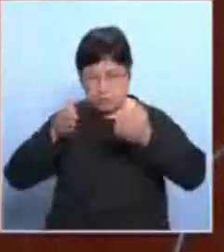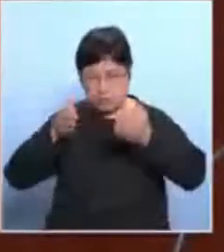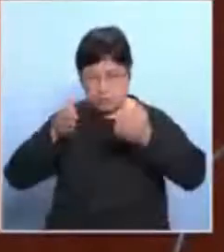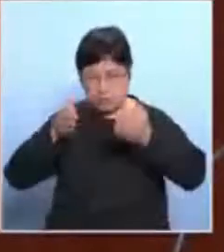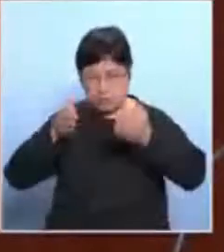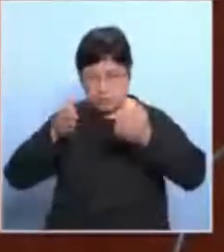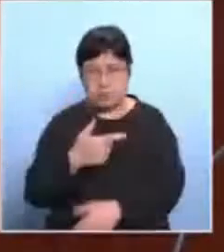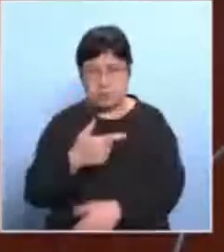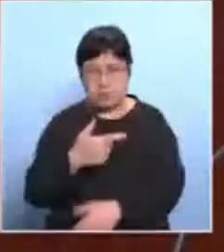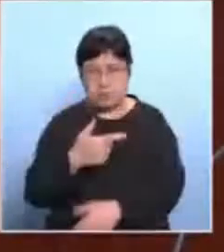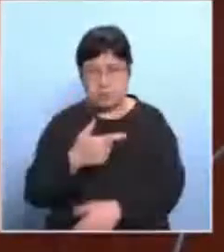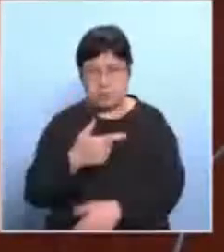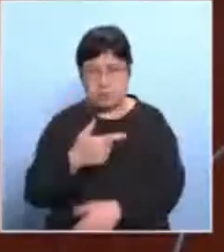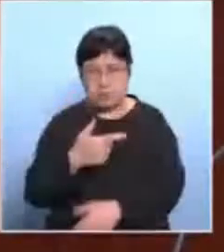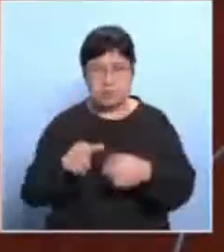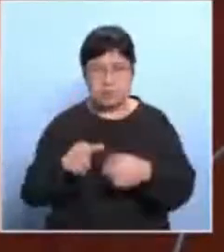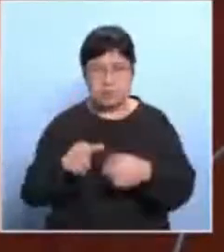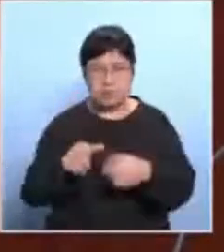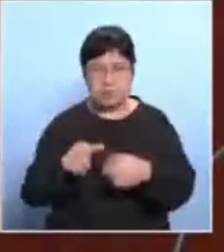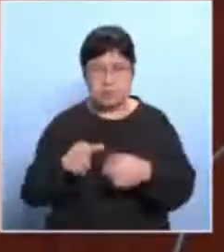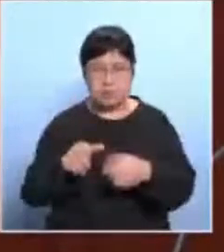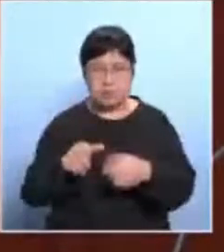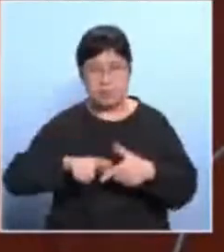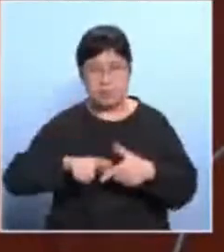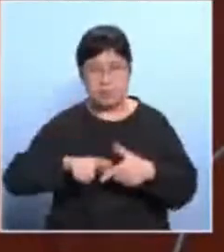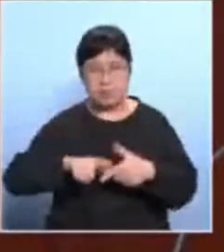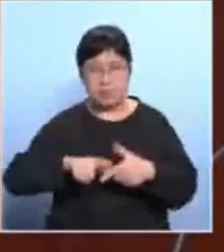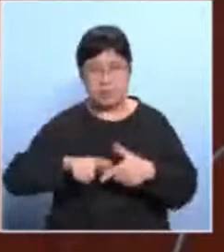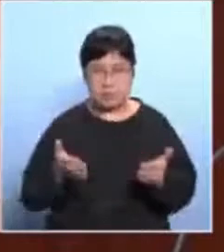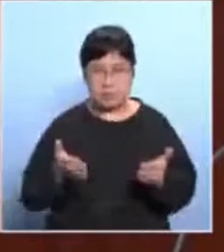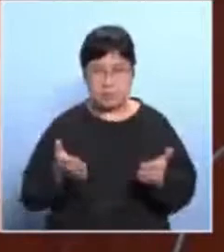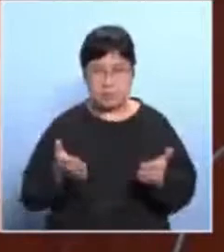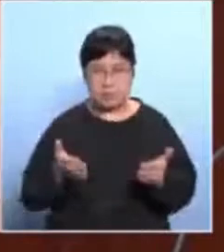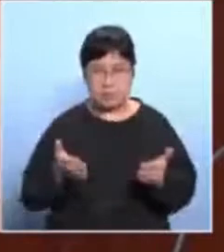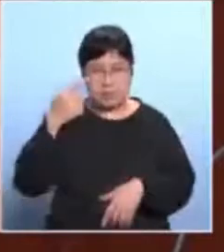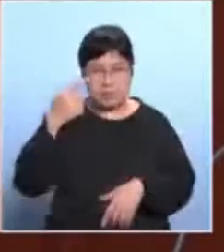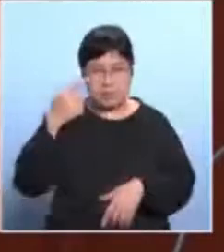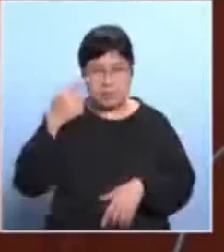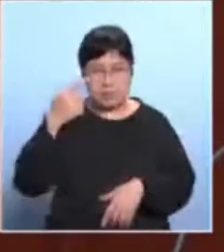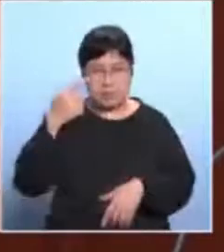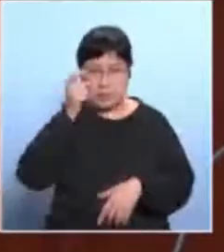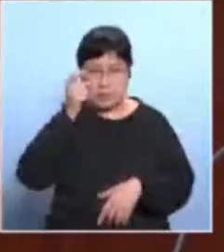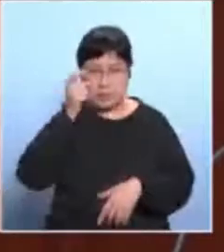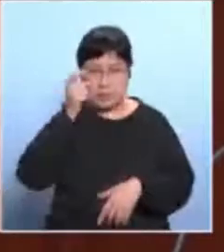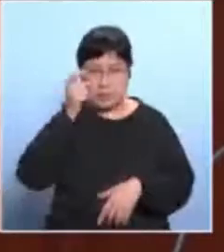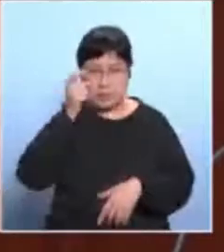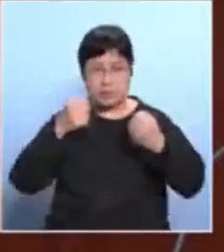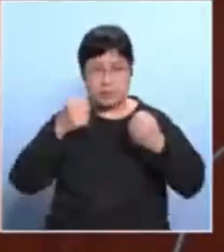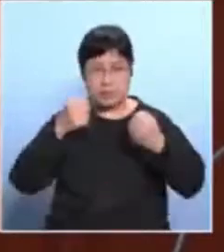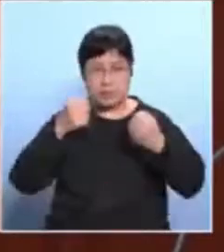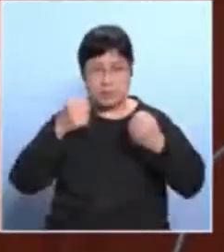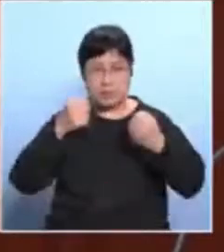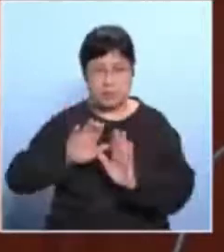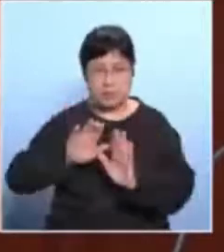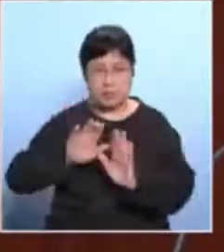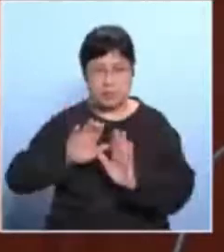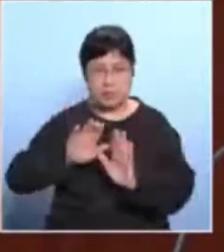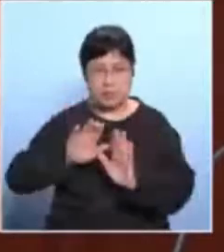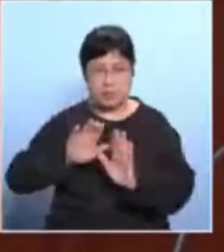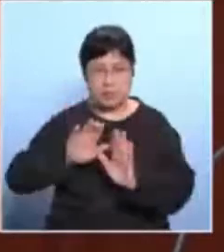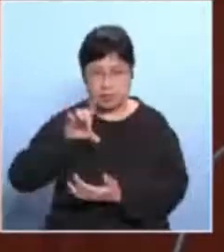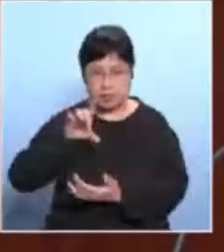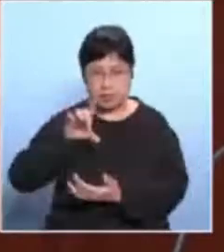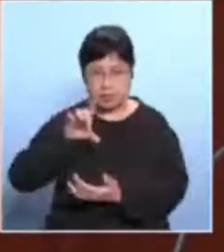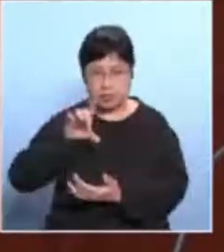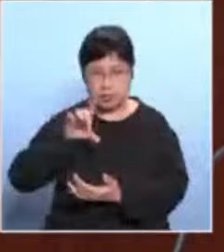integrated approach to promote mental health, which covers prevention, early identification, as well as provision of timely